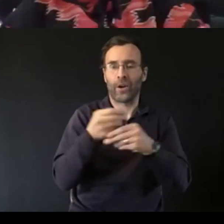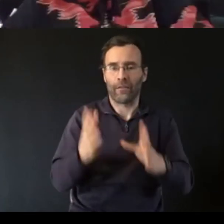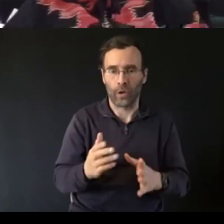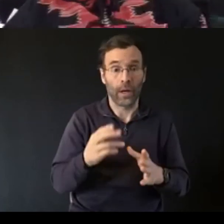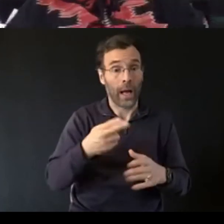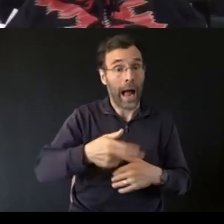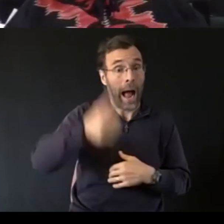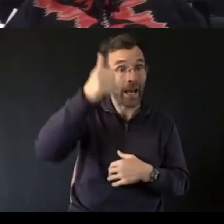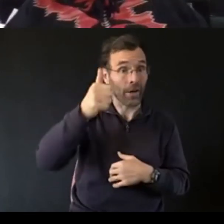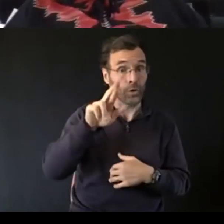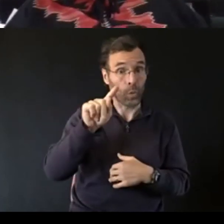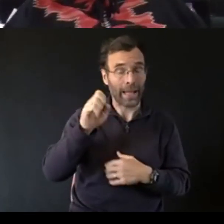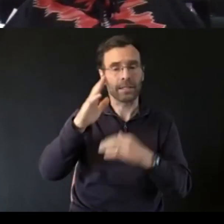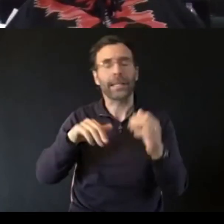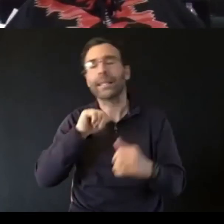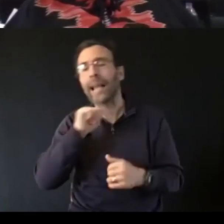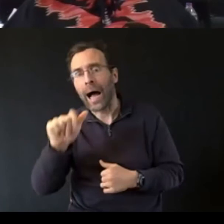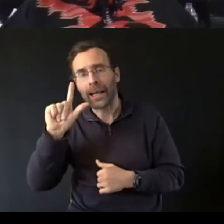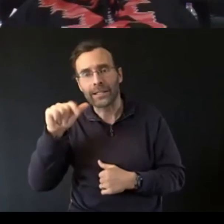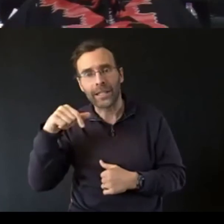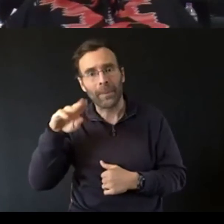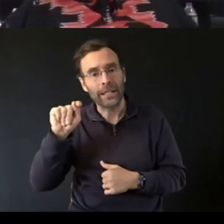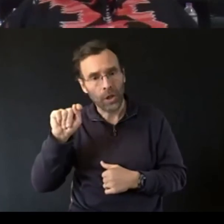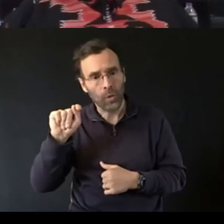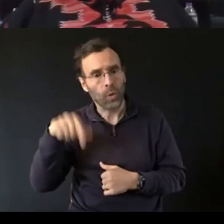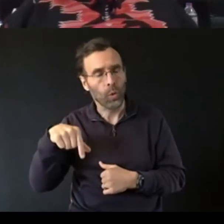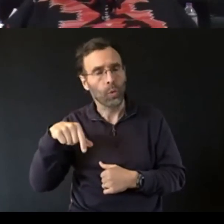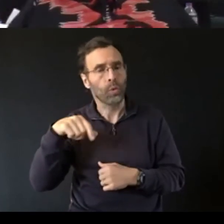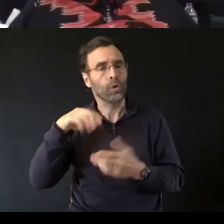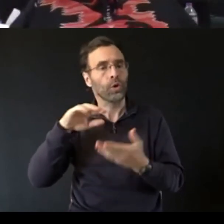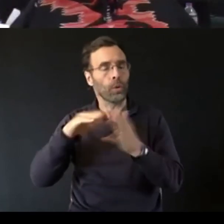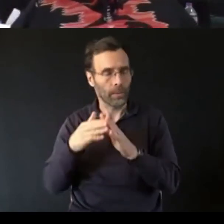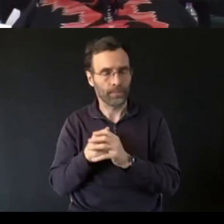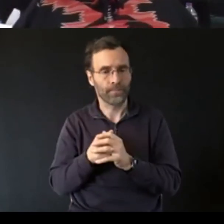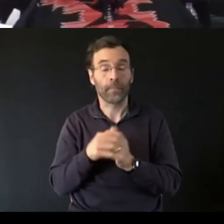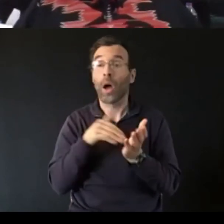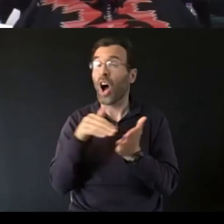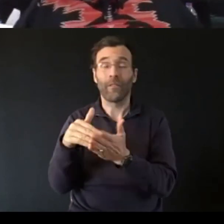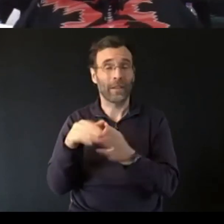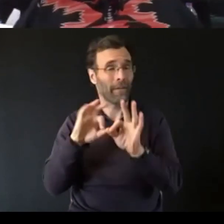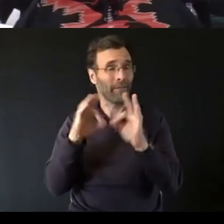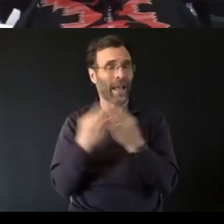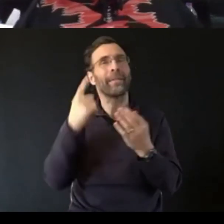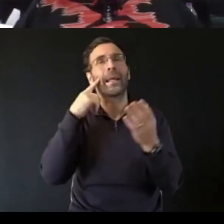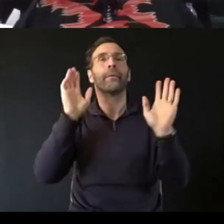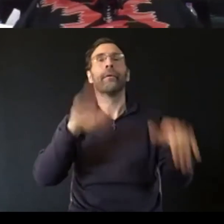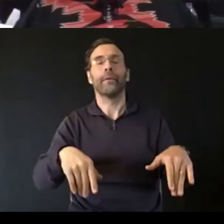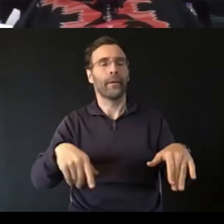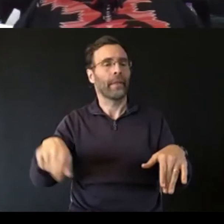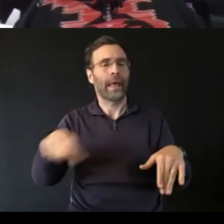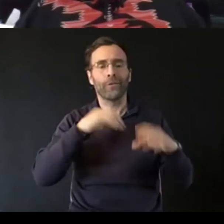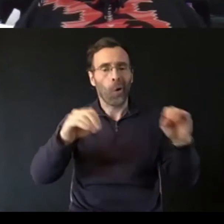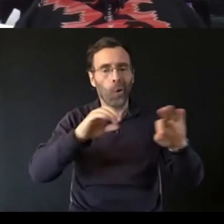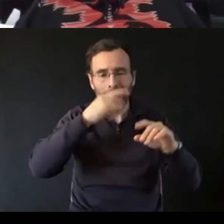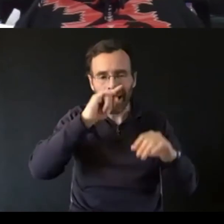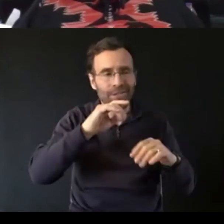higher rates than the non-LGBT community. And often that's because families think, well, they didn't have kids, they don't have a